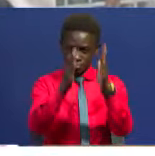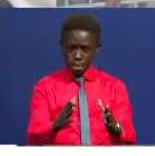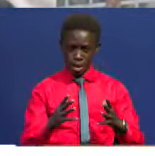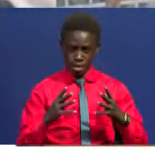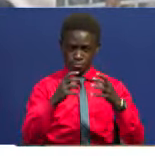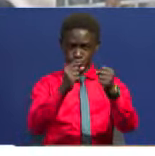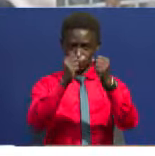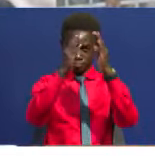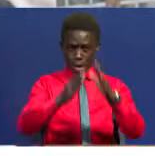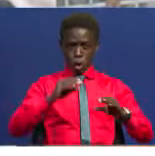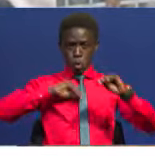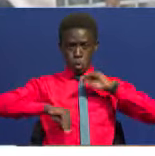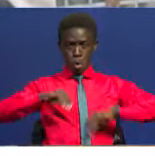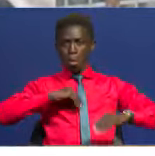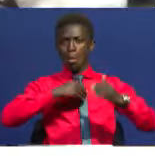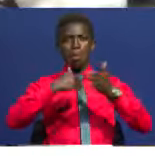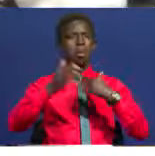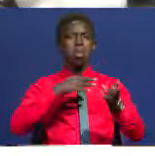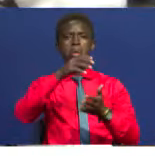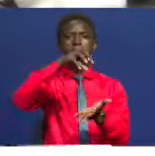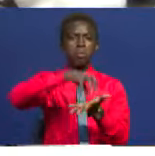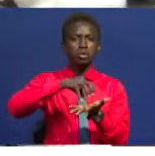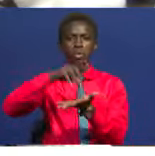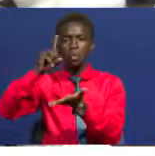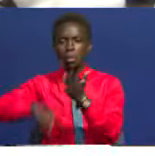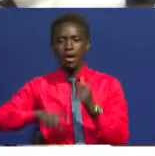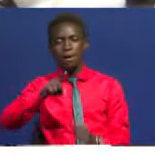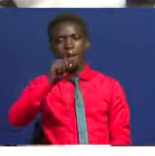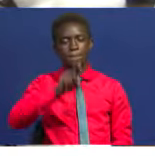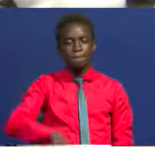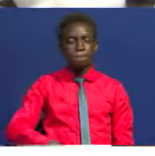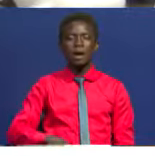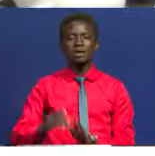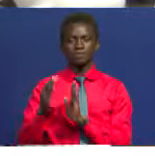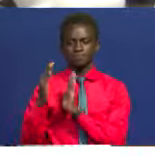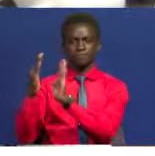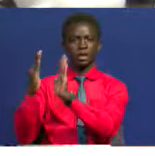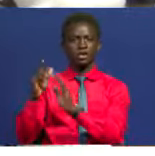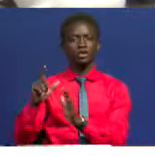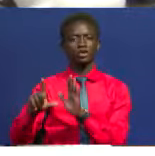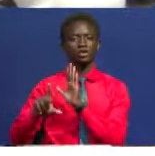regardless of your position, then you face the law.